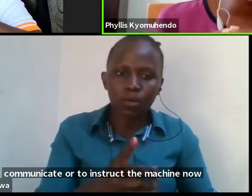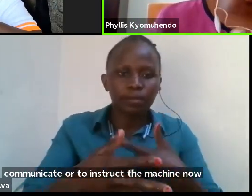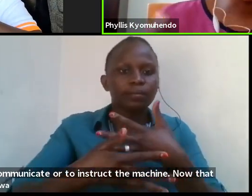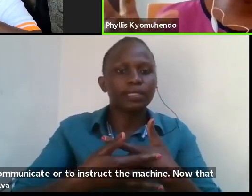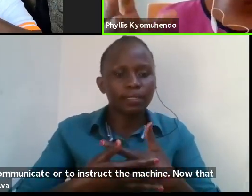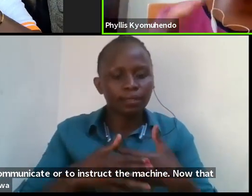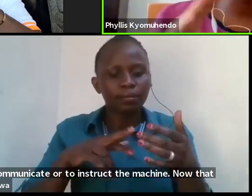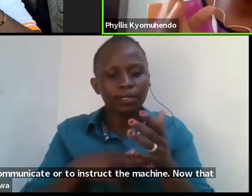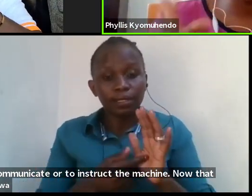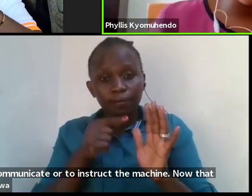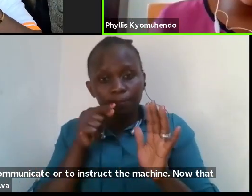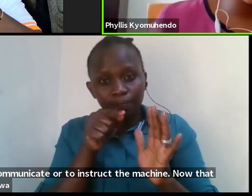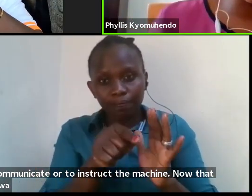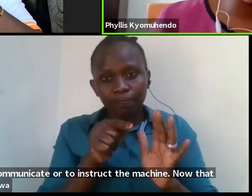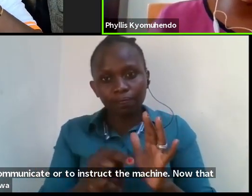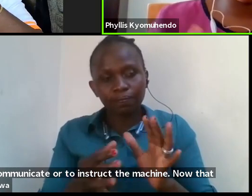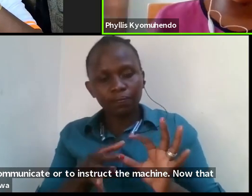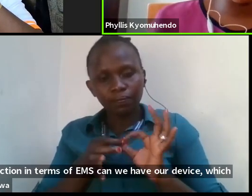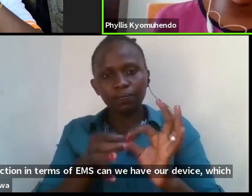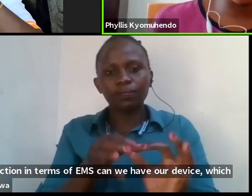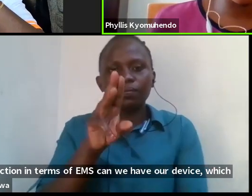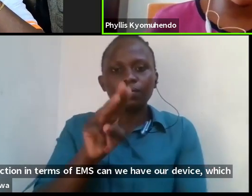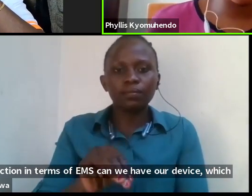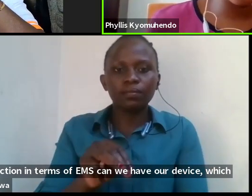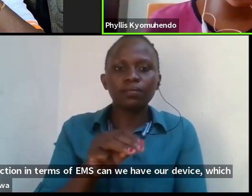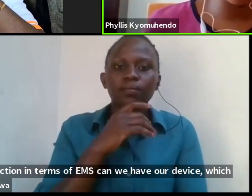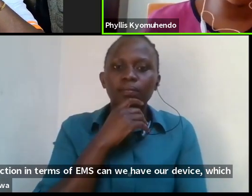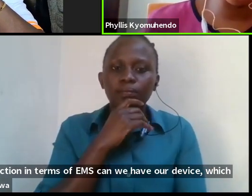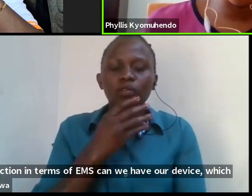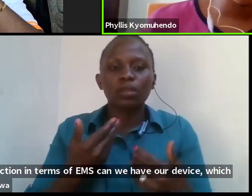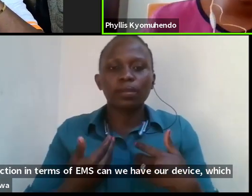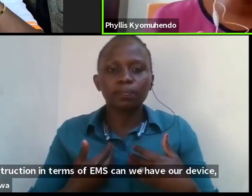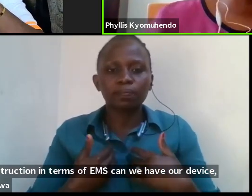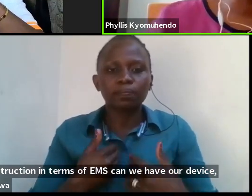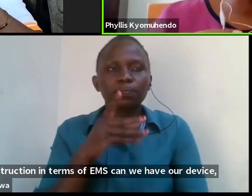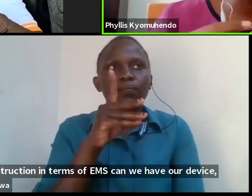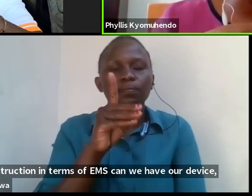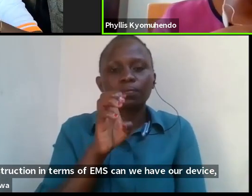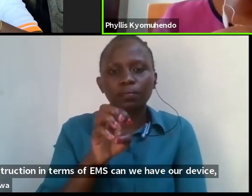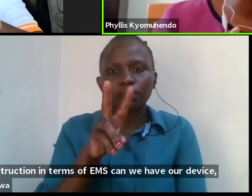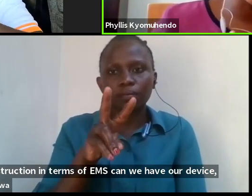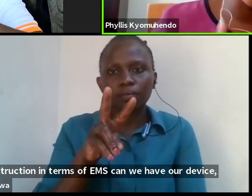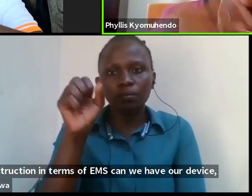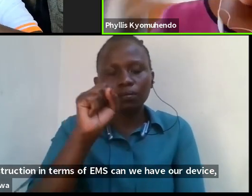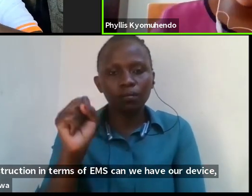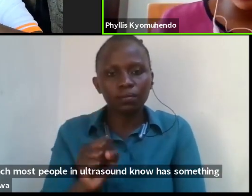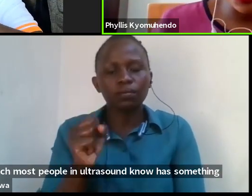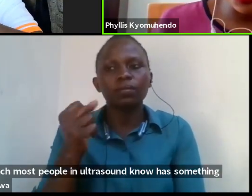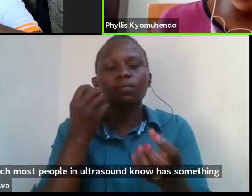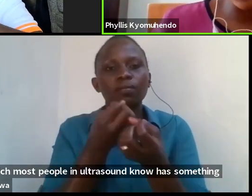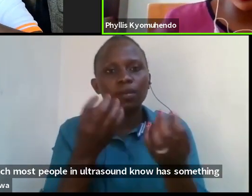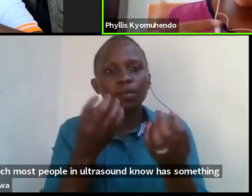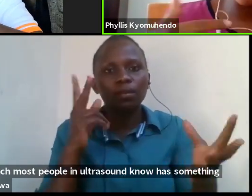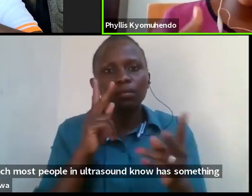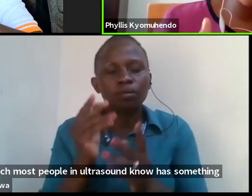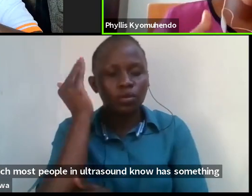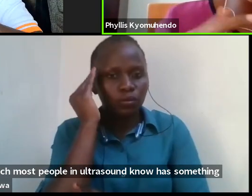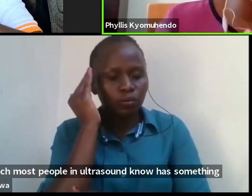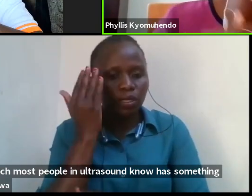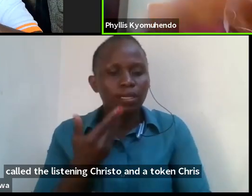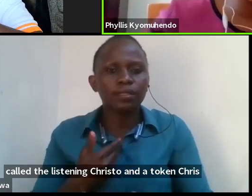MSCAN, we have a device which most people in ultrasound know has something called a listening crystal and a